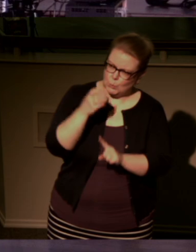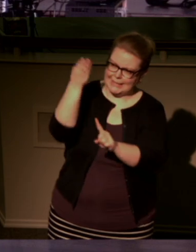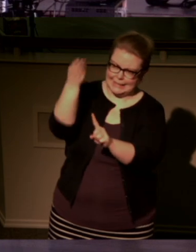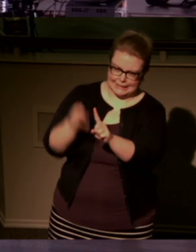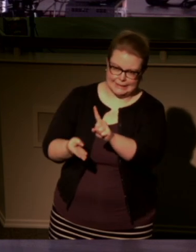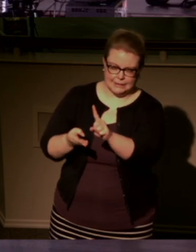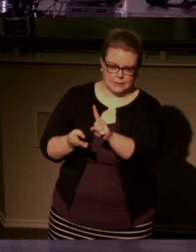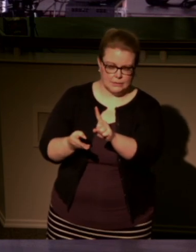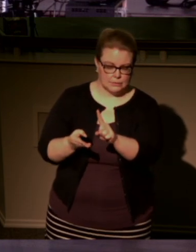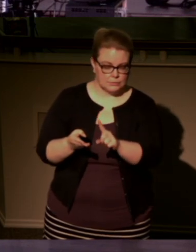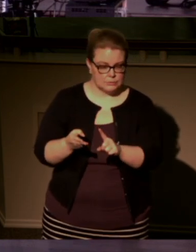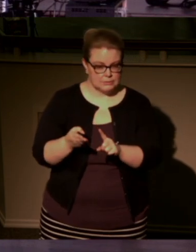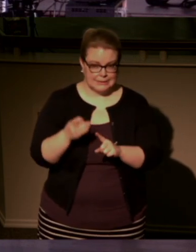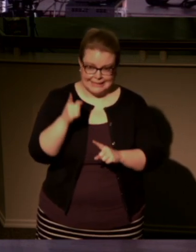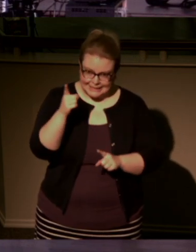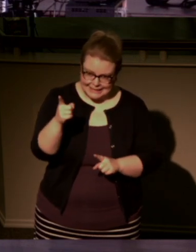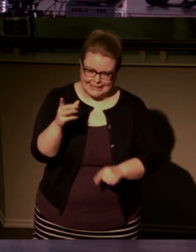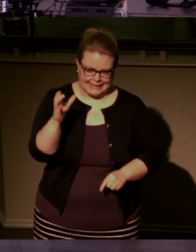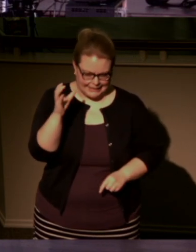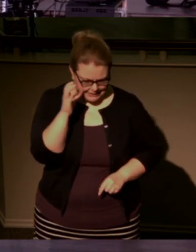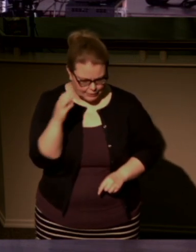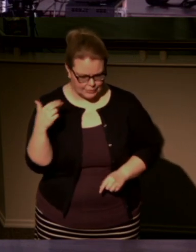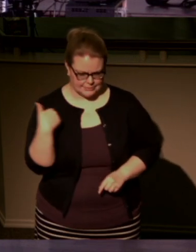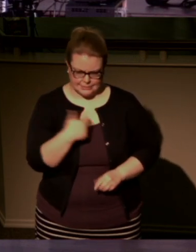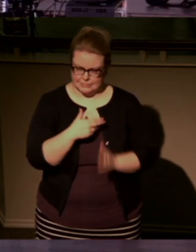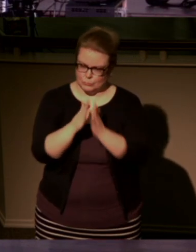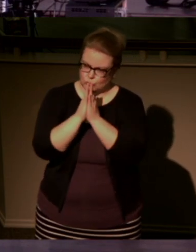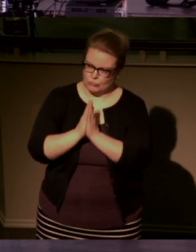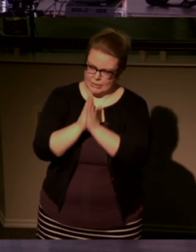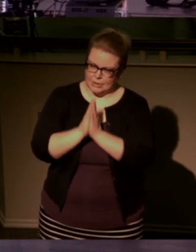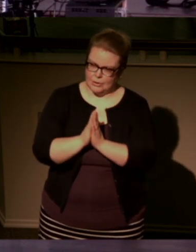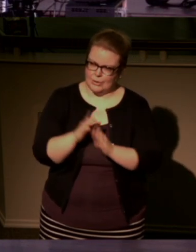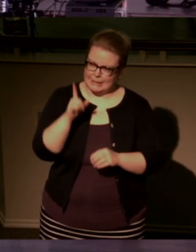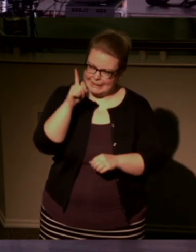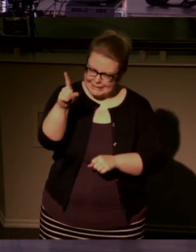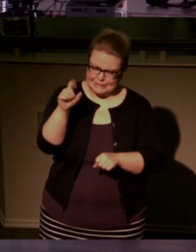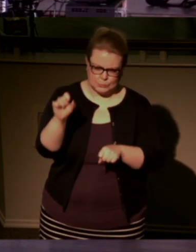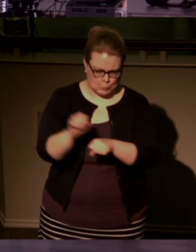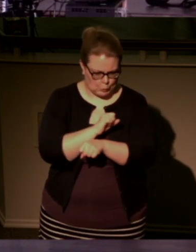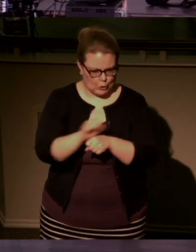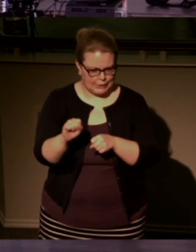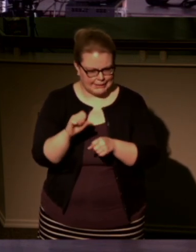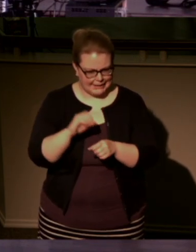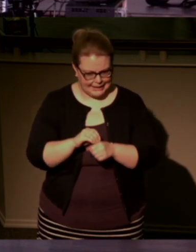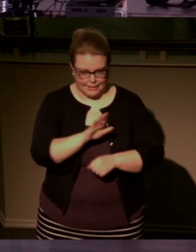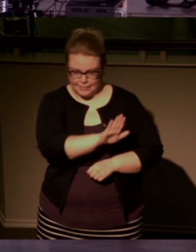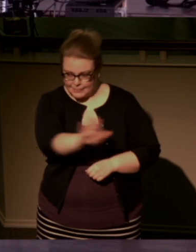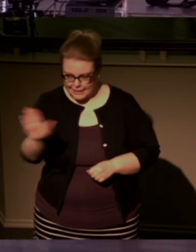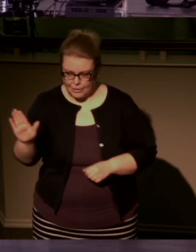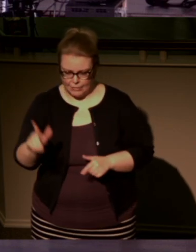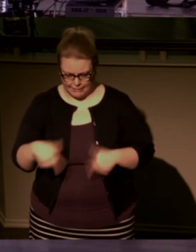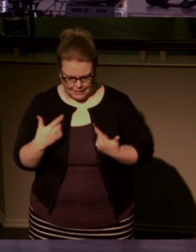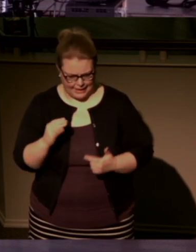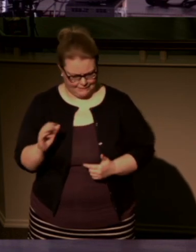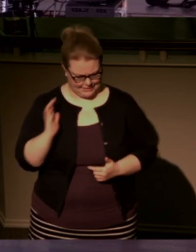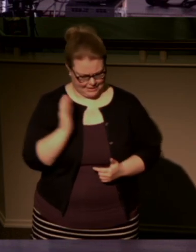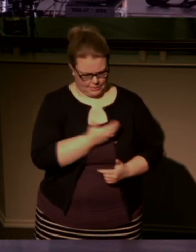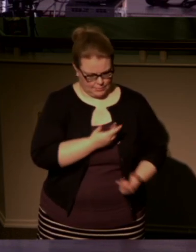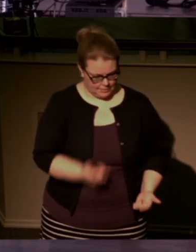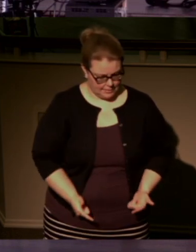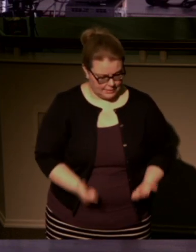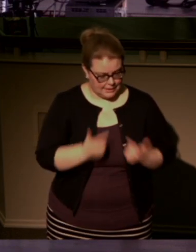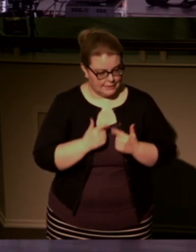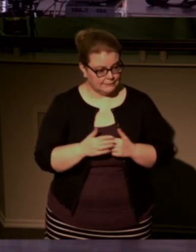to both hear your prayers and to work in their lives. I say often that I was